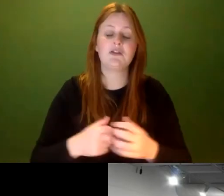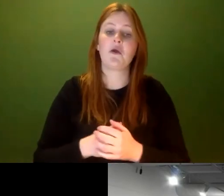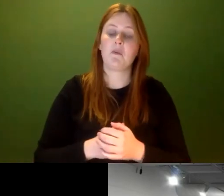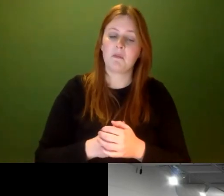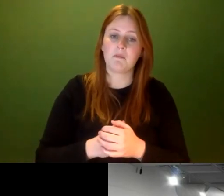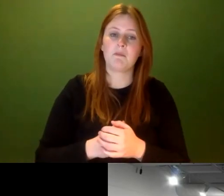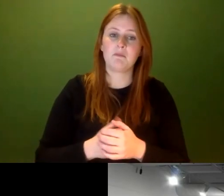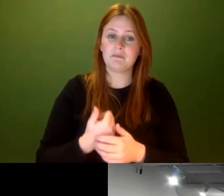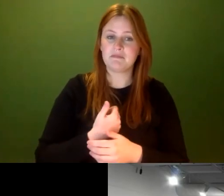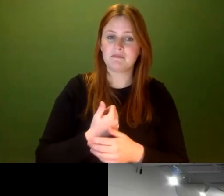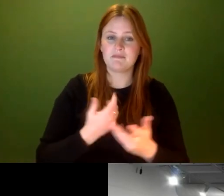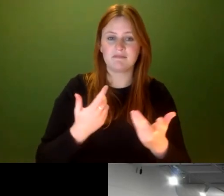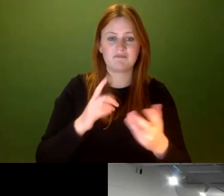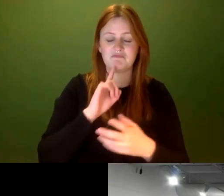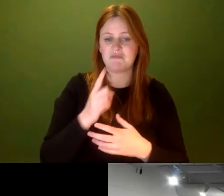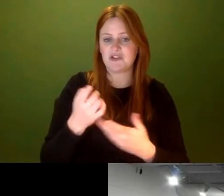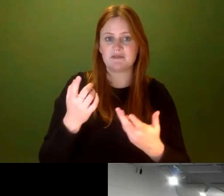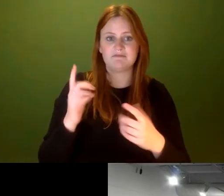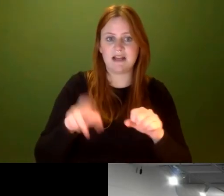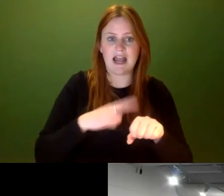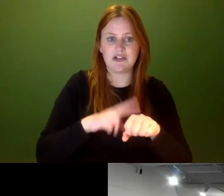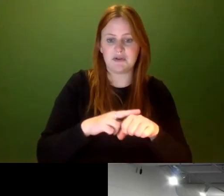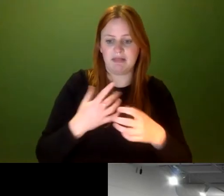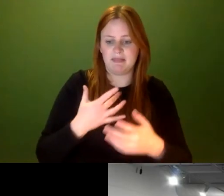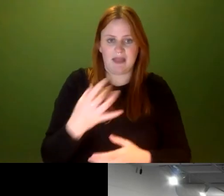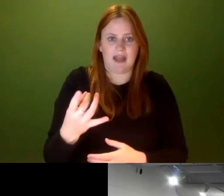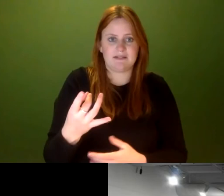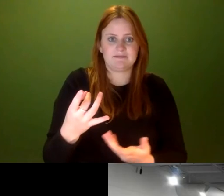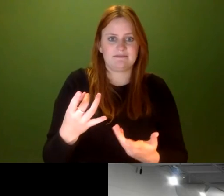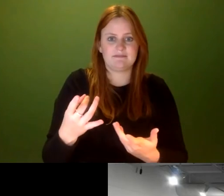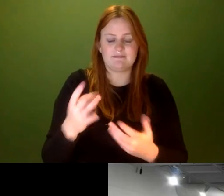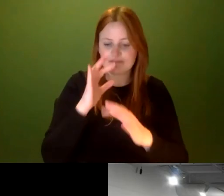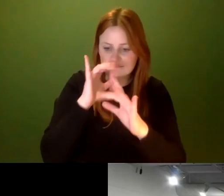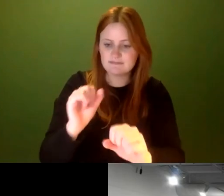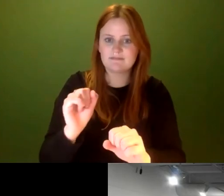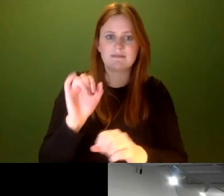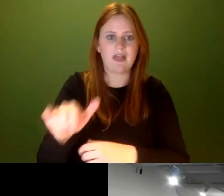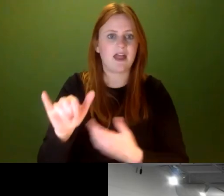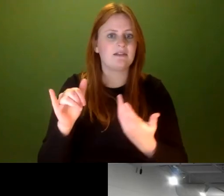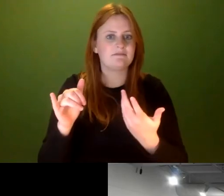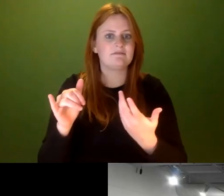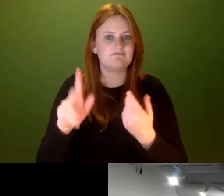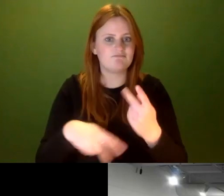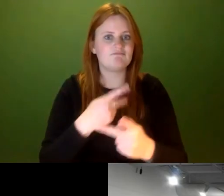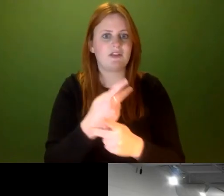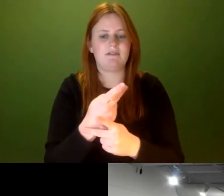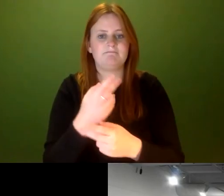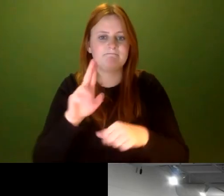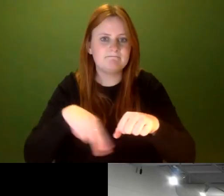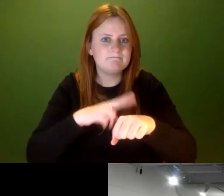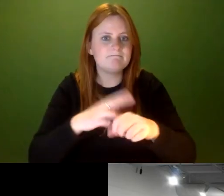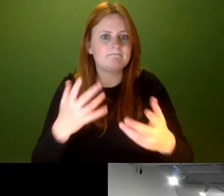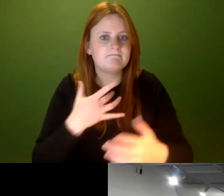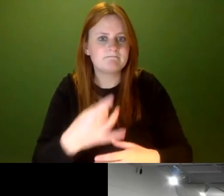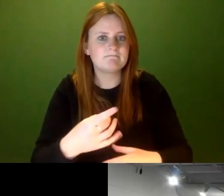a natural propensity towards that. But yeah, I would absolutely love to